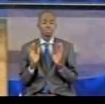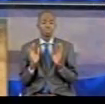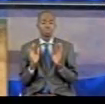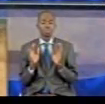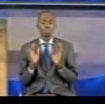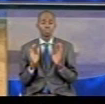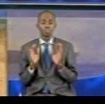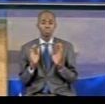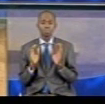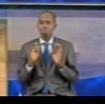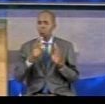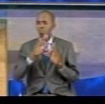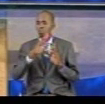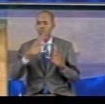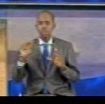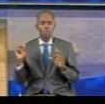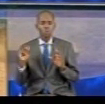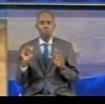Causeless fear.